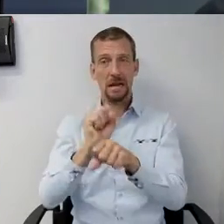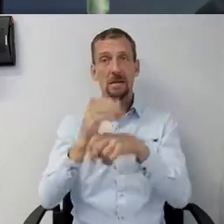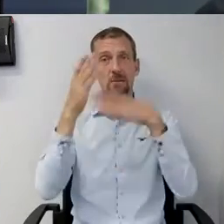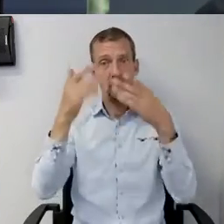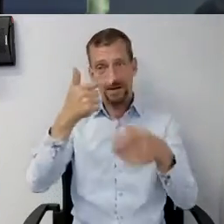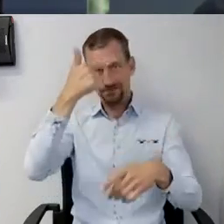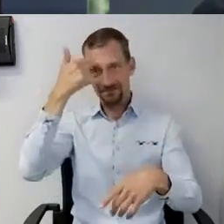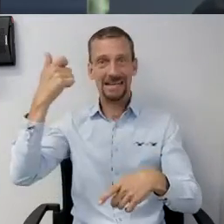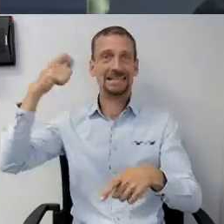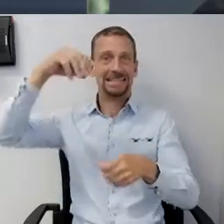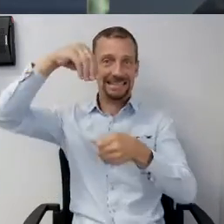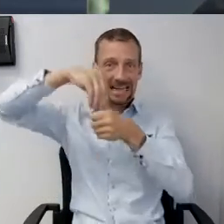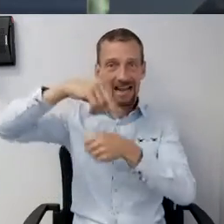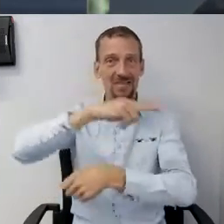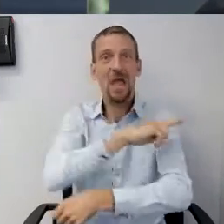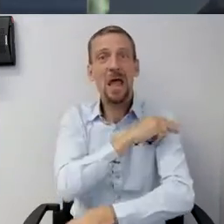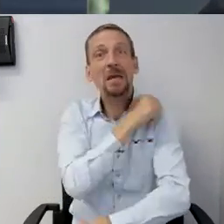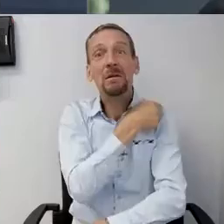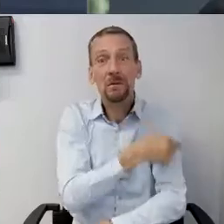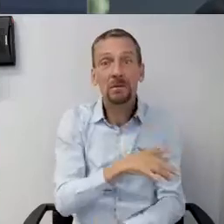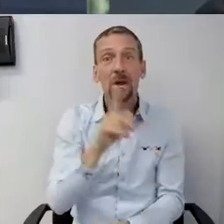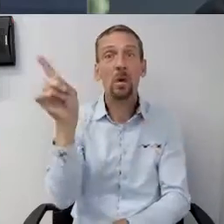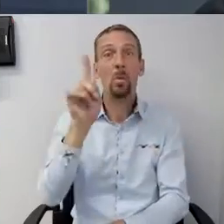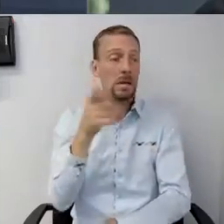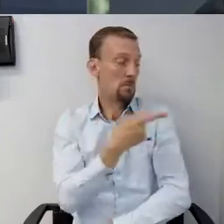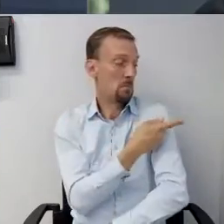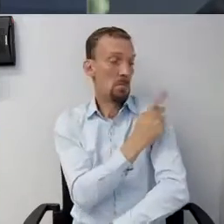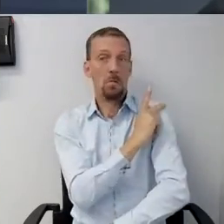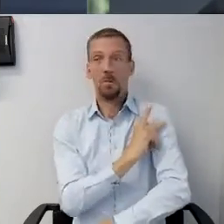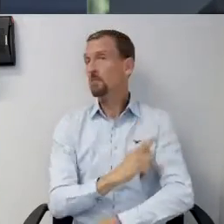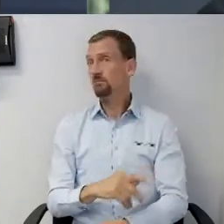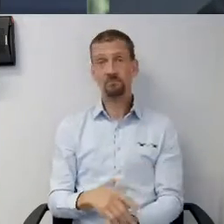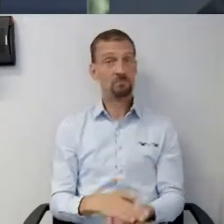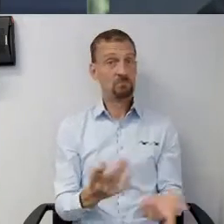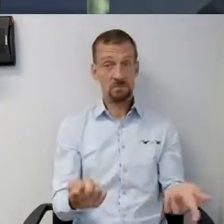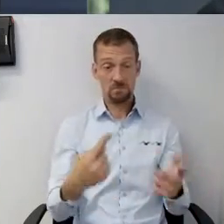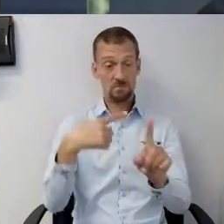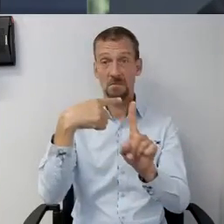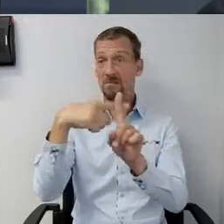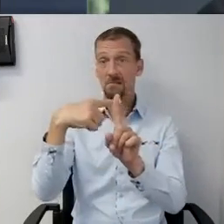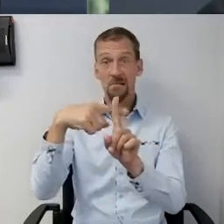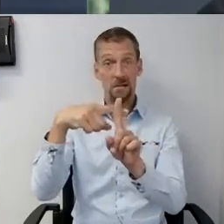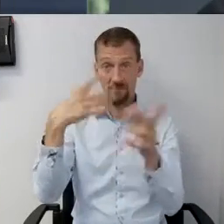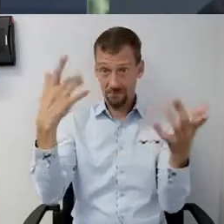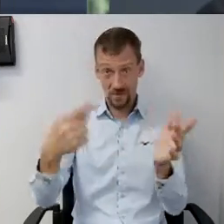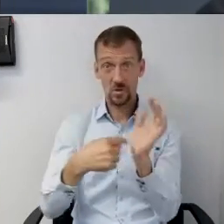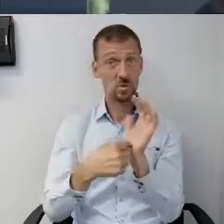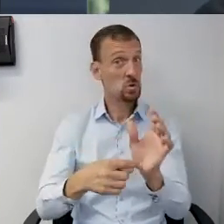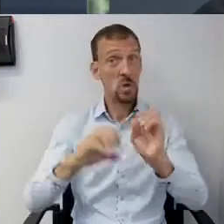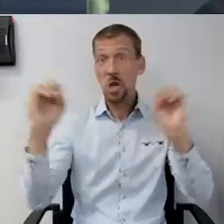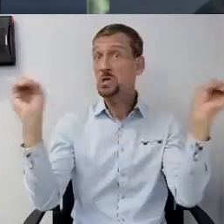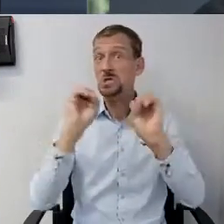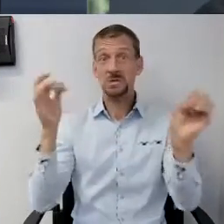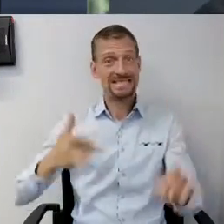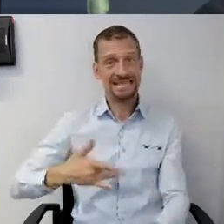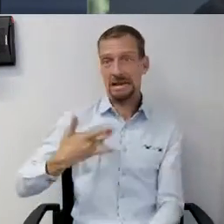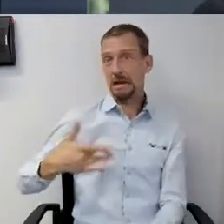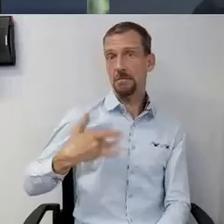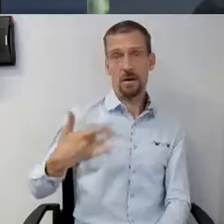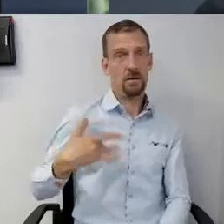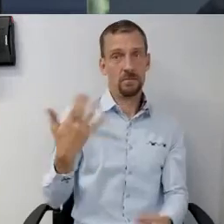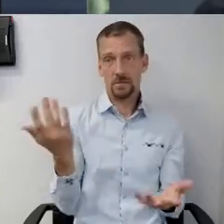in the hospital, is where a patient does in fact test positive and shows no symptoms